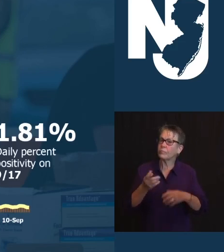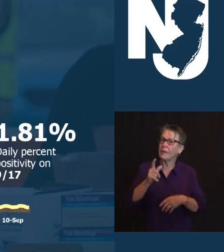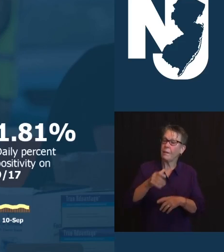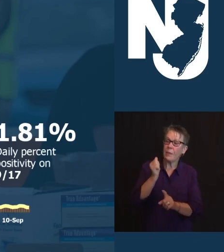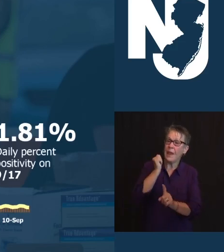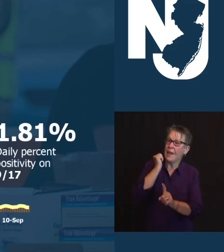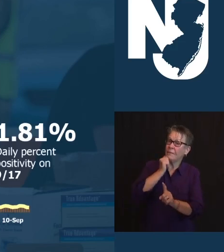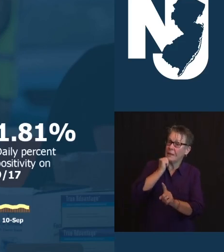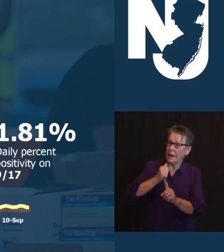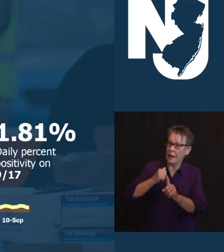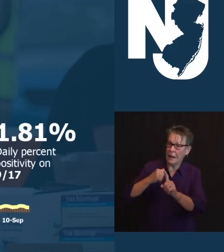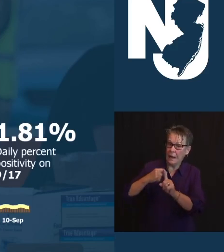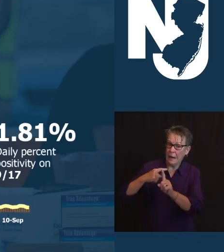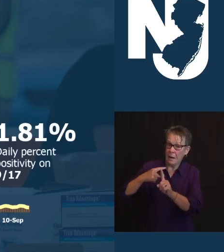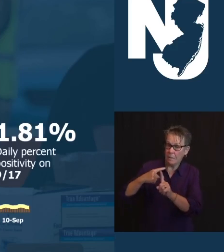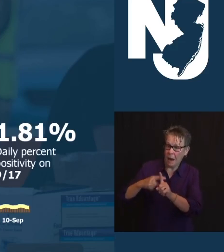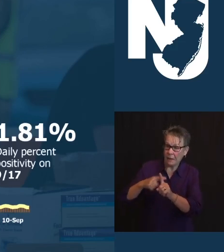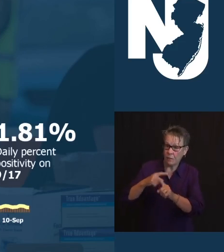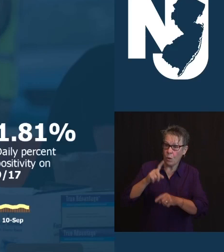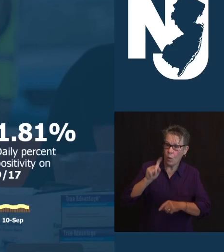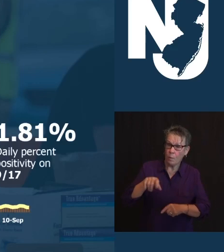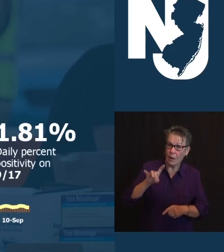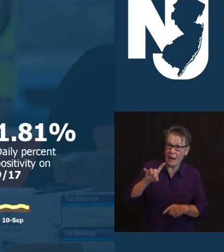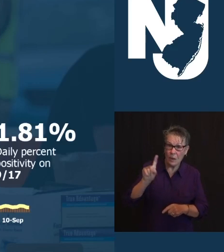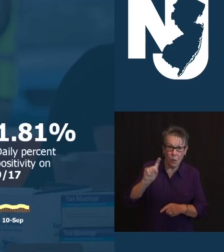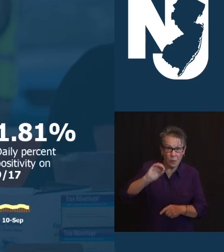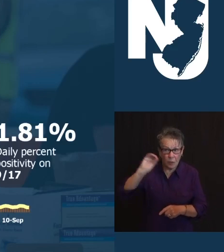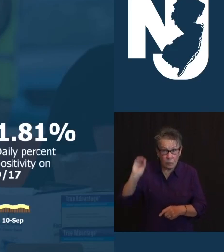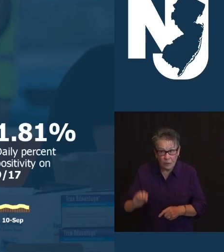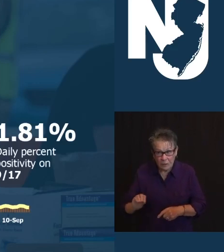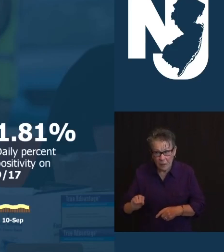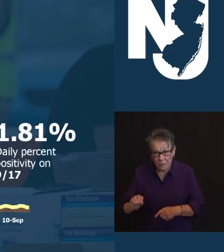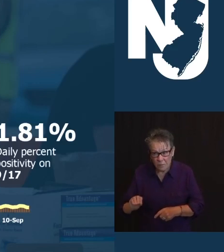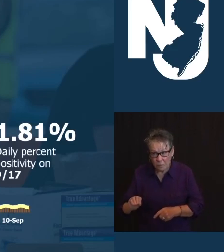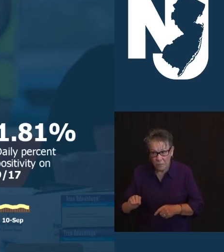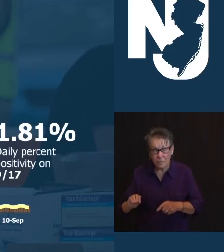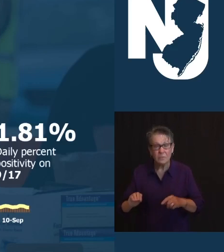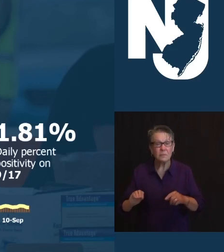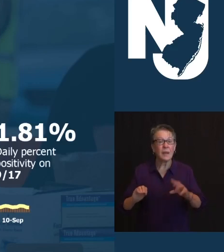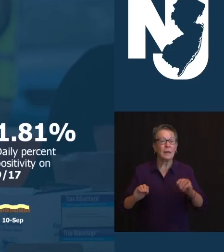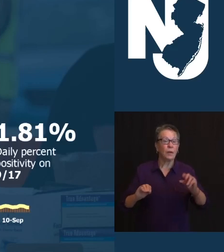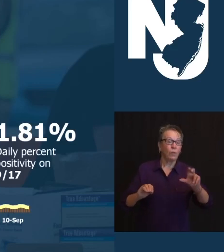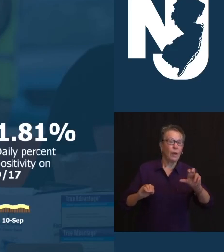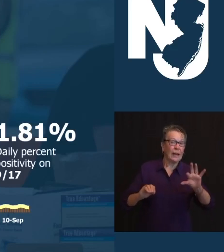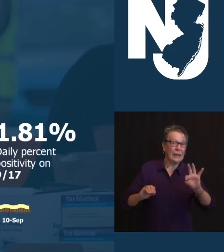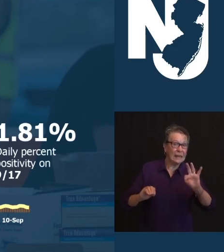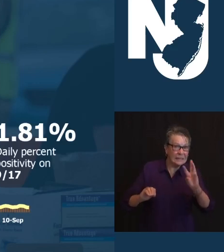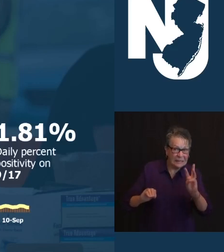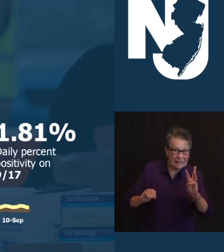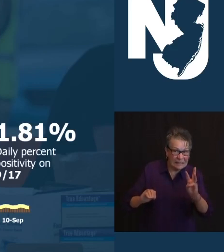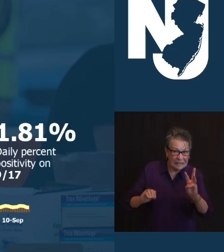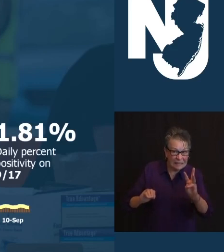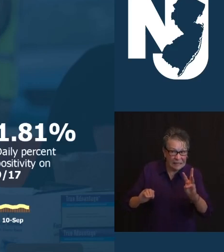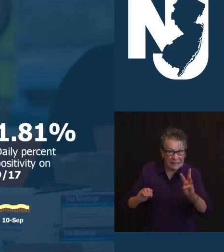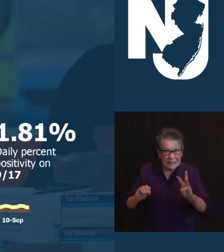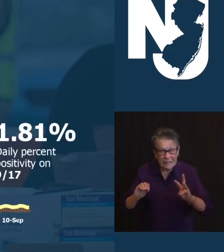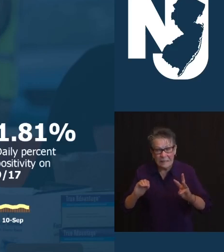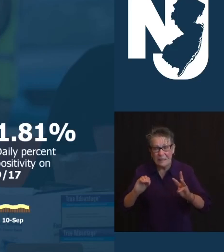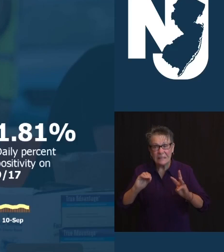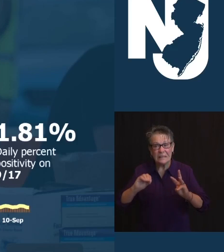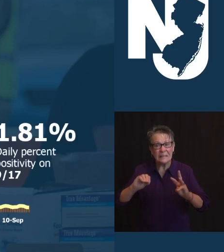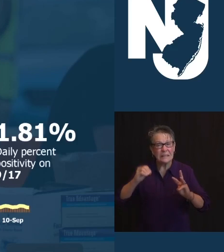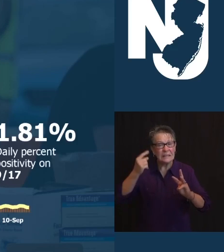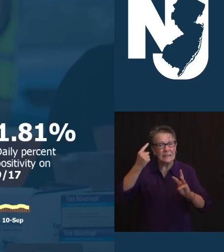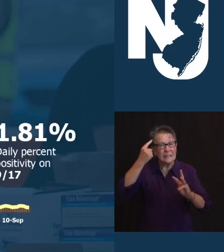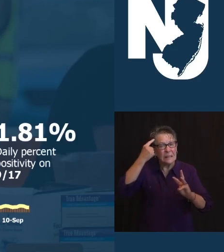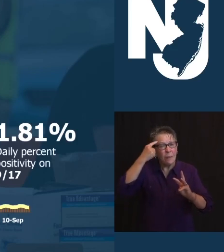to get some sense of the amount of people who got tested that day. And in this case, it's probably just about that. About